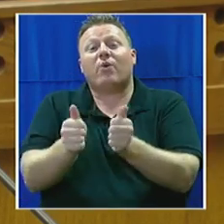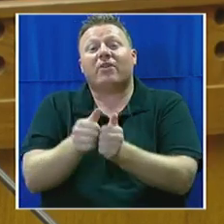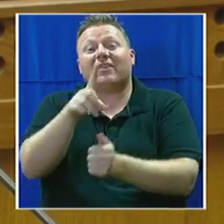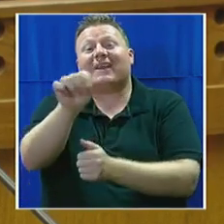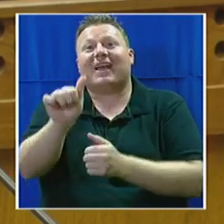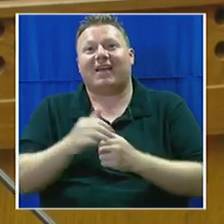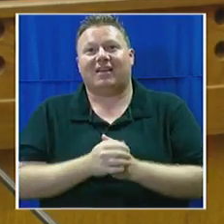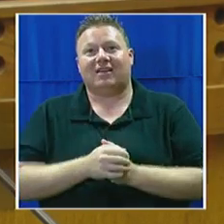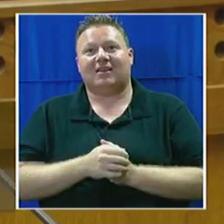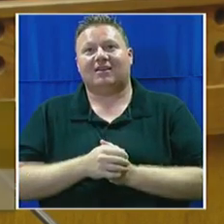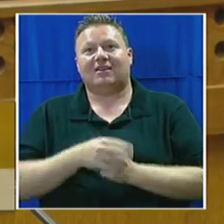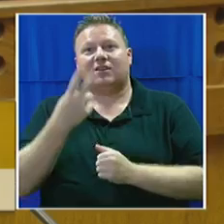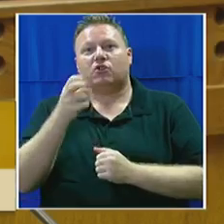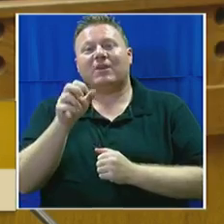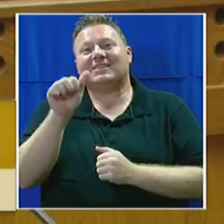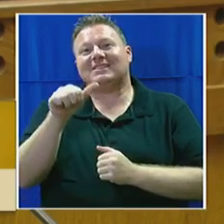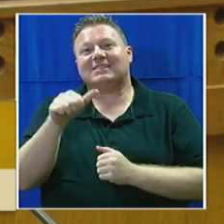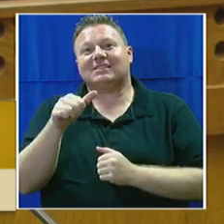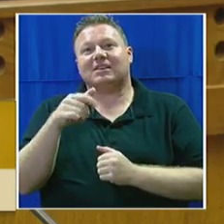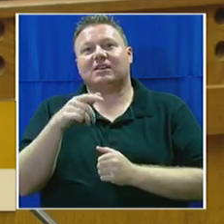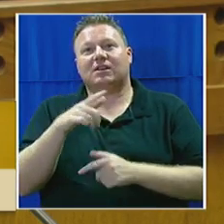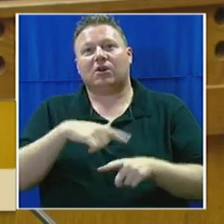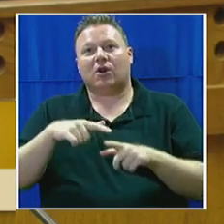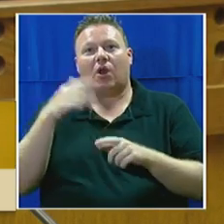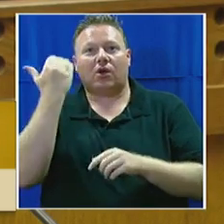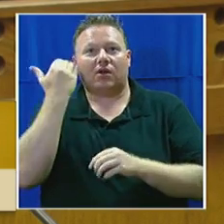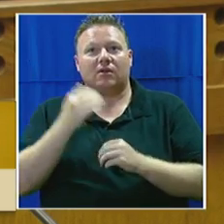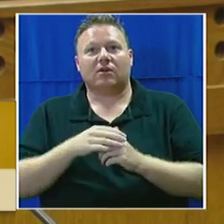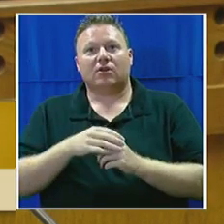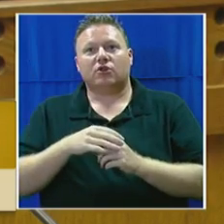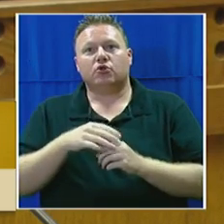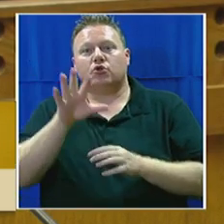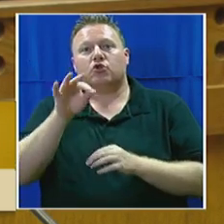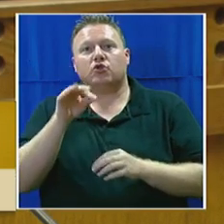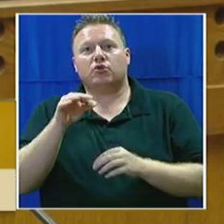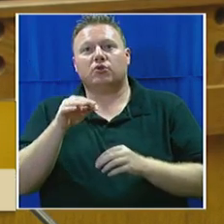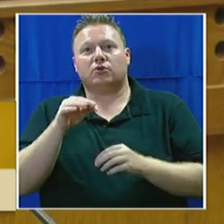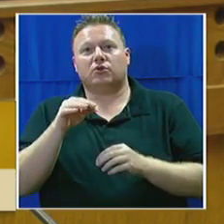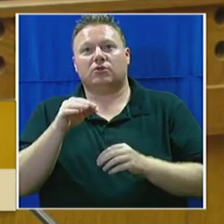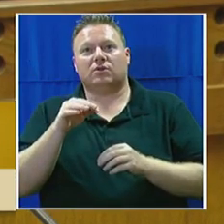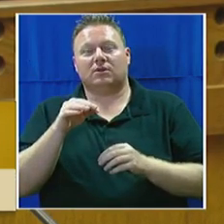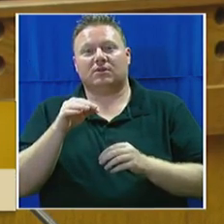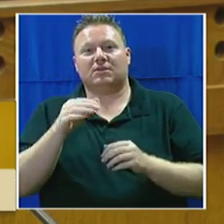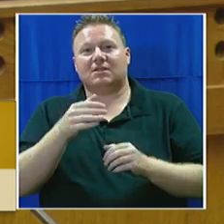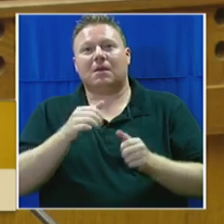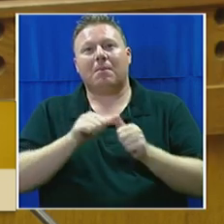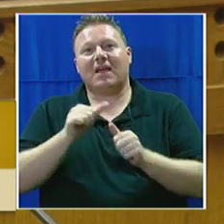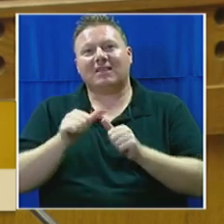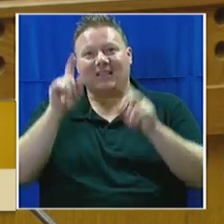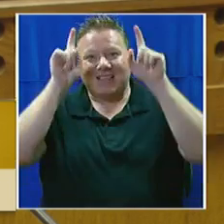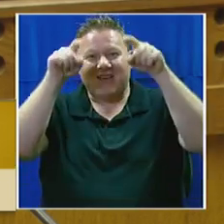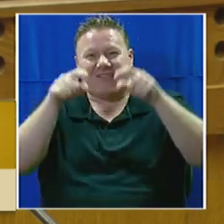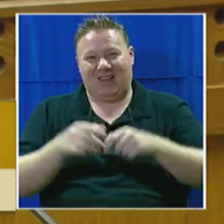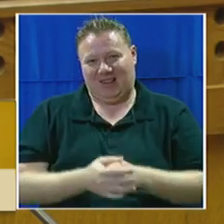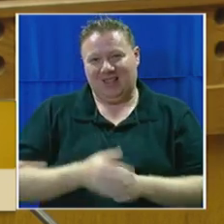After 2016 local government election, you said you're going to choose the better devil. A white liberal party to you is the